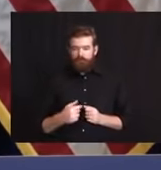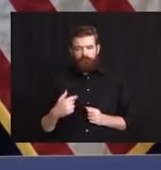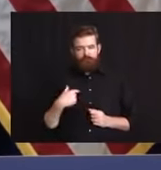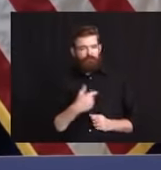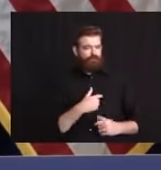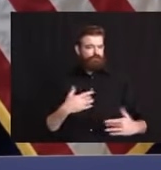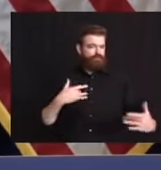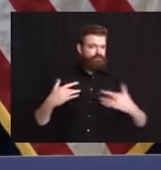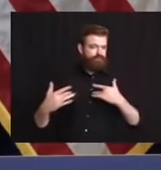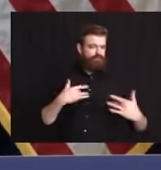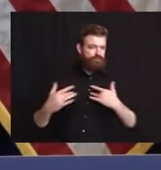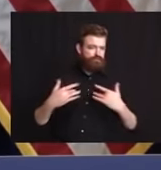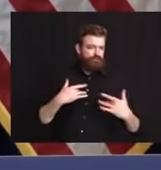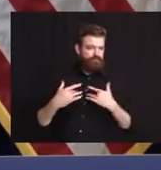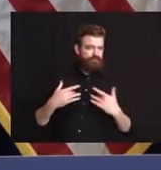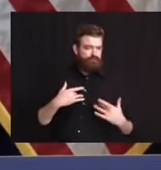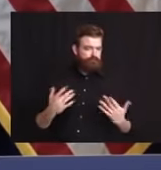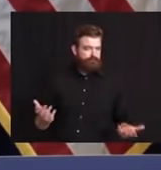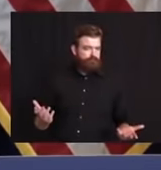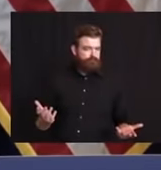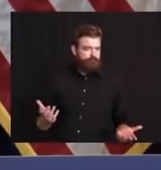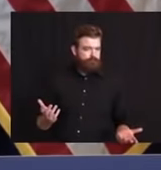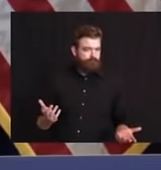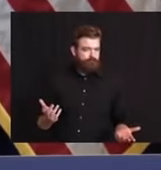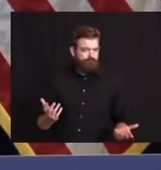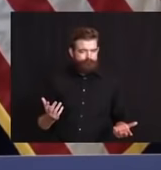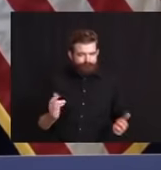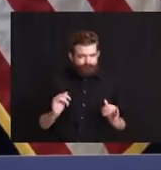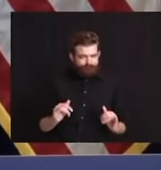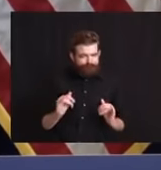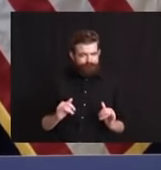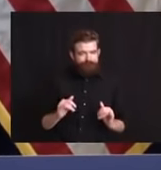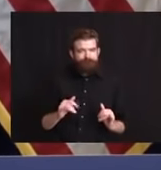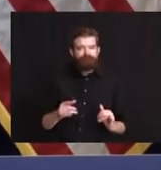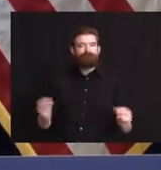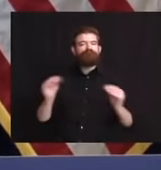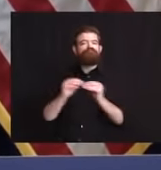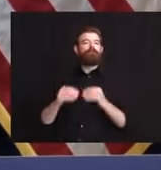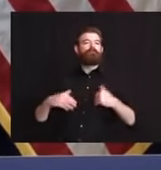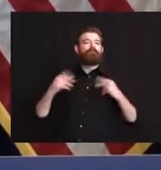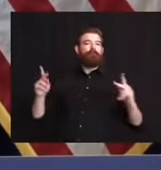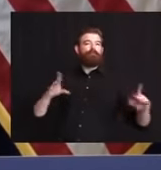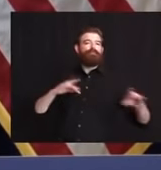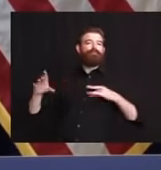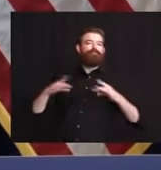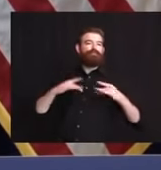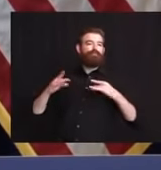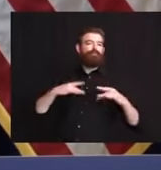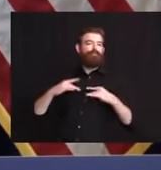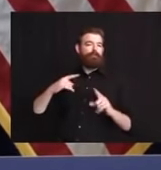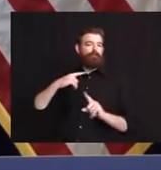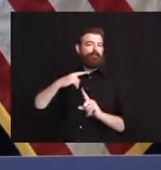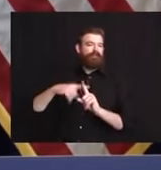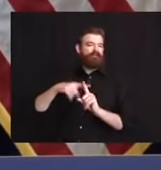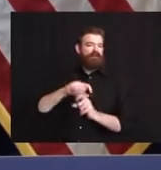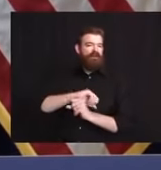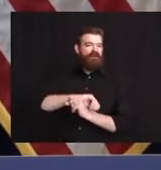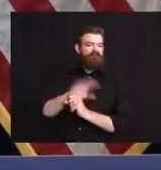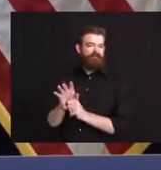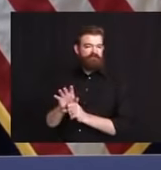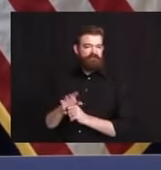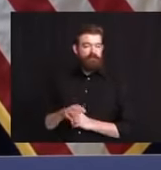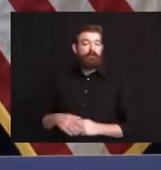younger individuals become infected. And we have to remind everybody that while it's true that younger individuals are less